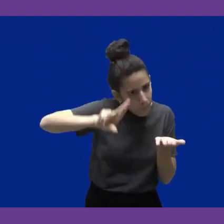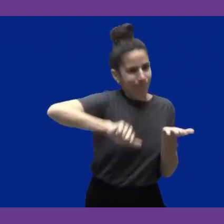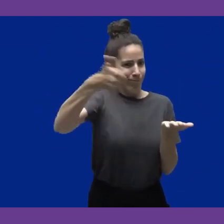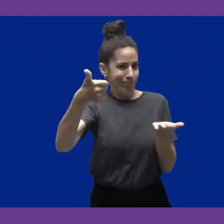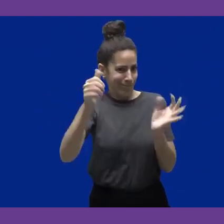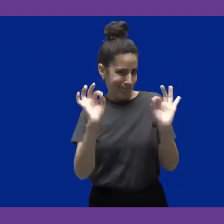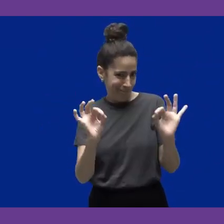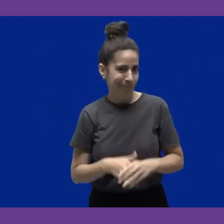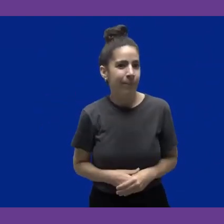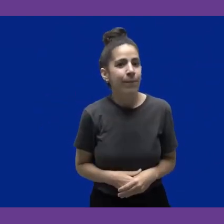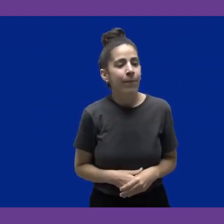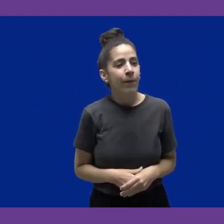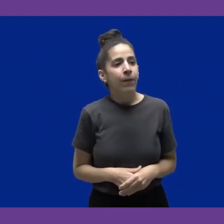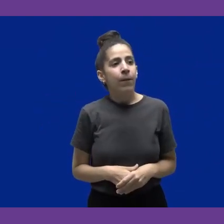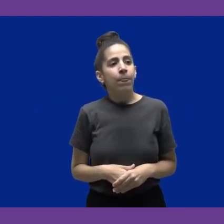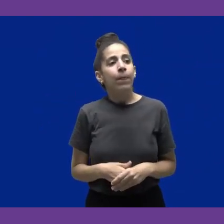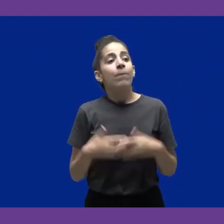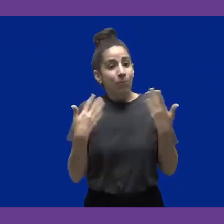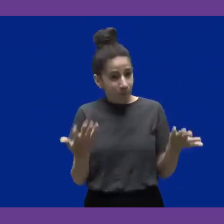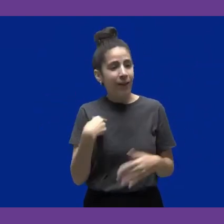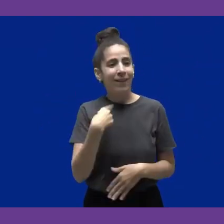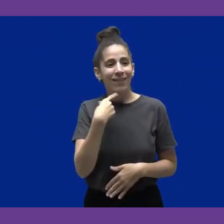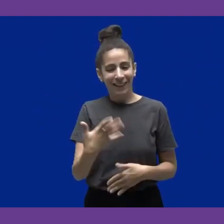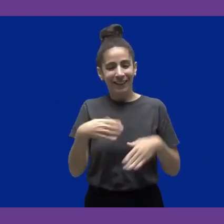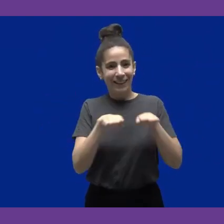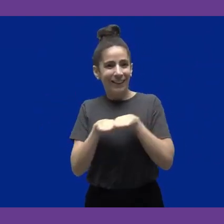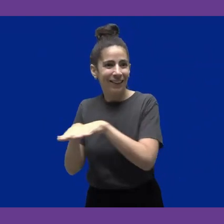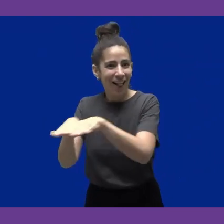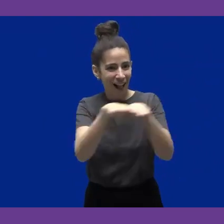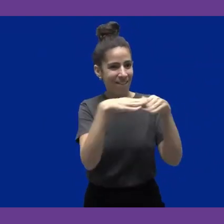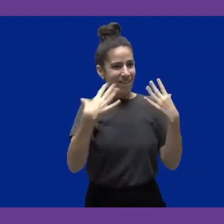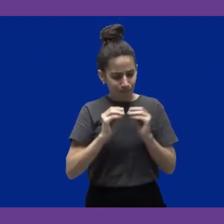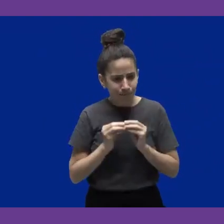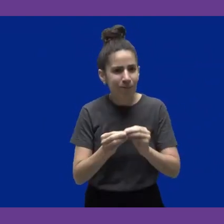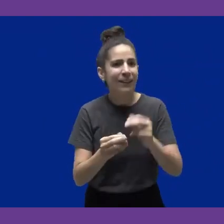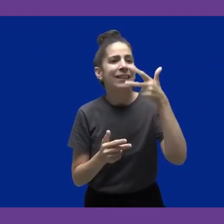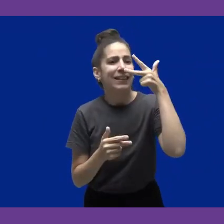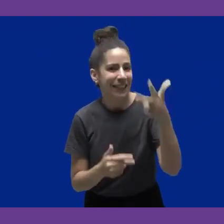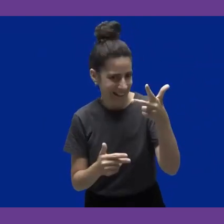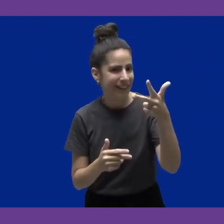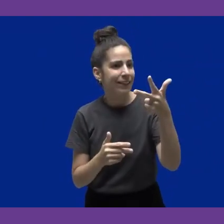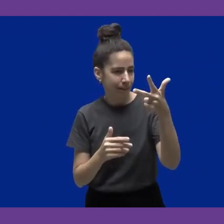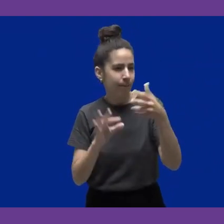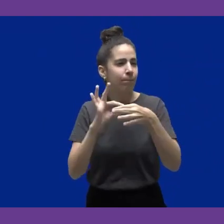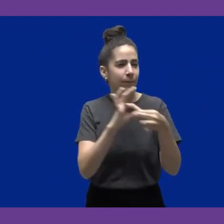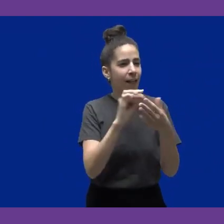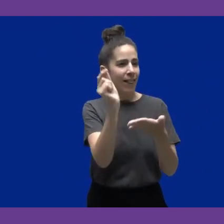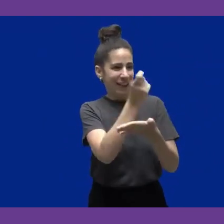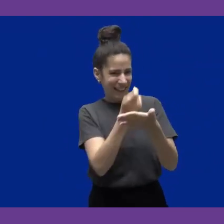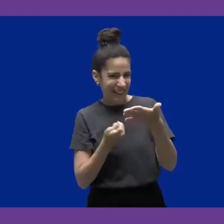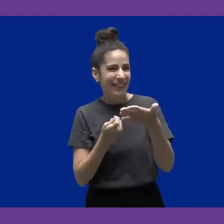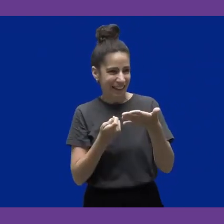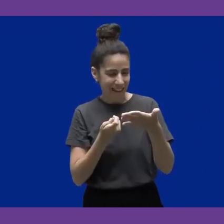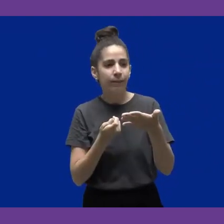to design for all. One is a revision of the existing standard. Then there's another one on the accessibility of non-digital information related to products